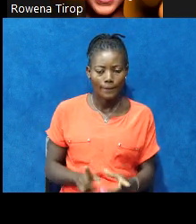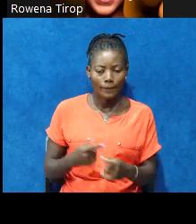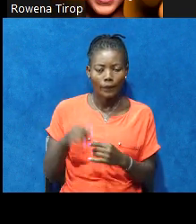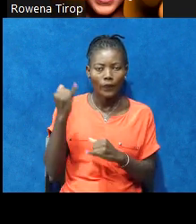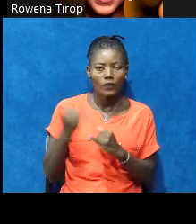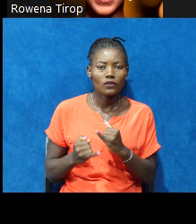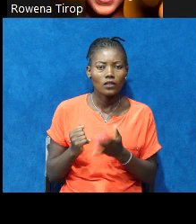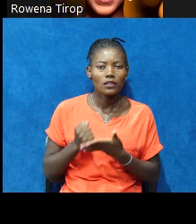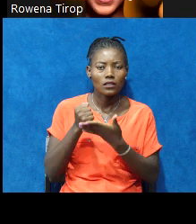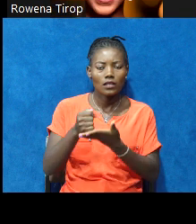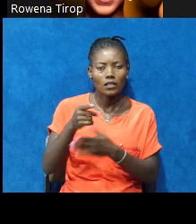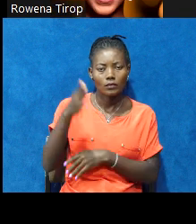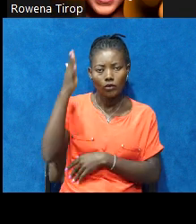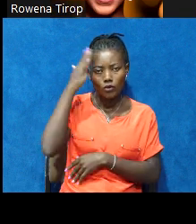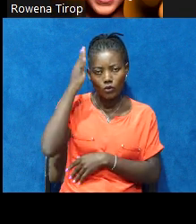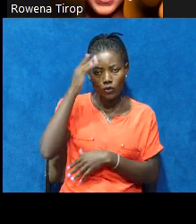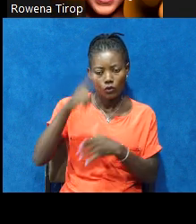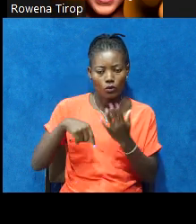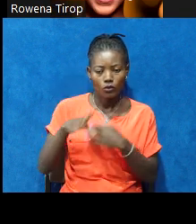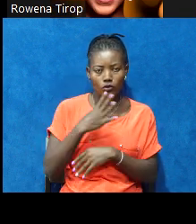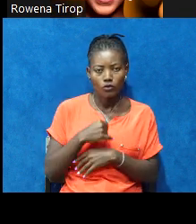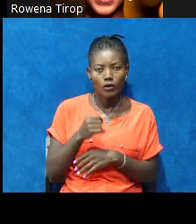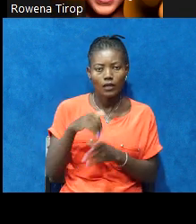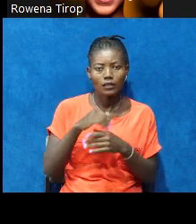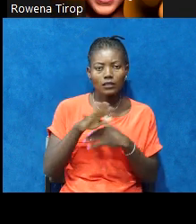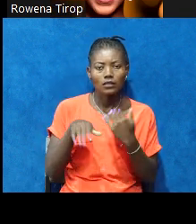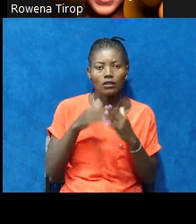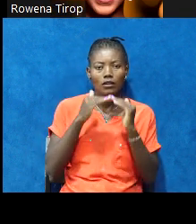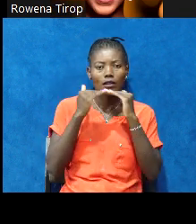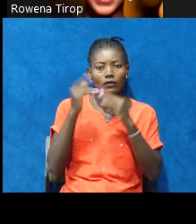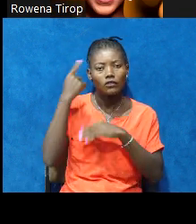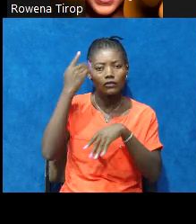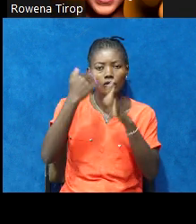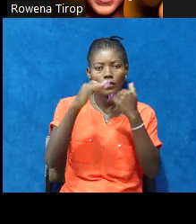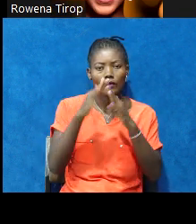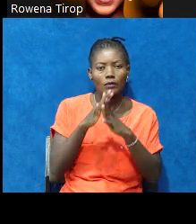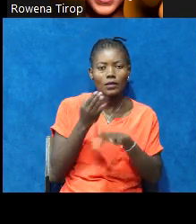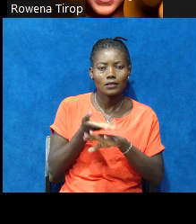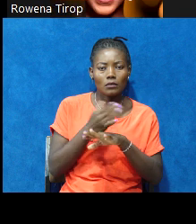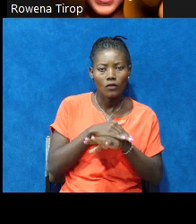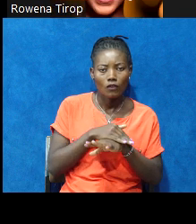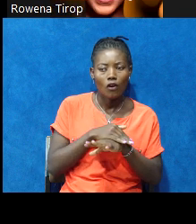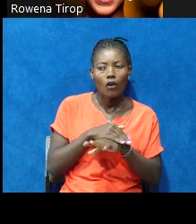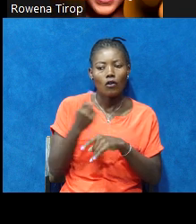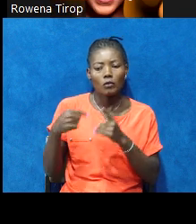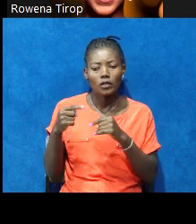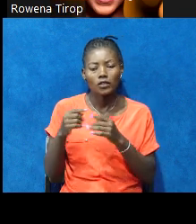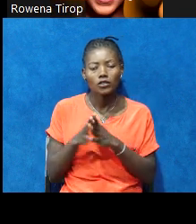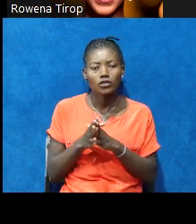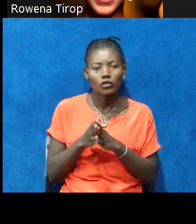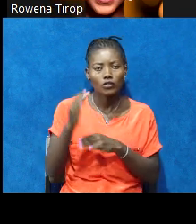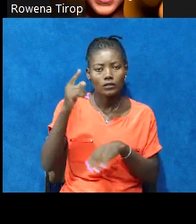Then finally, we'll help you identify what you need in all phases of performance. That is pre-performance, the